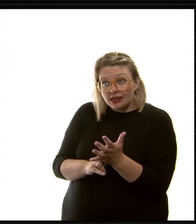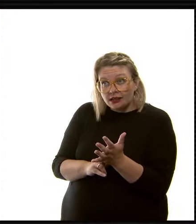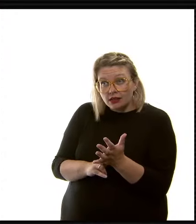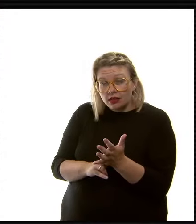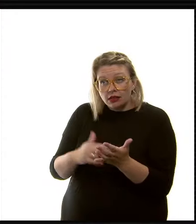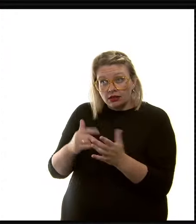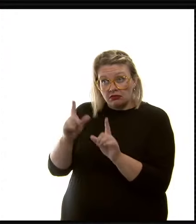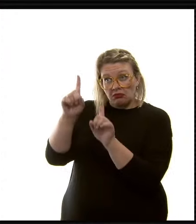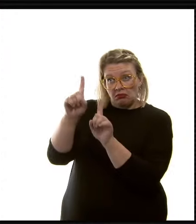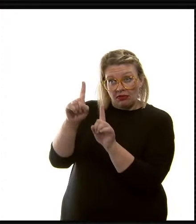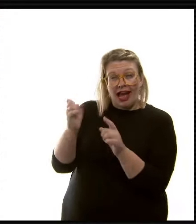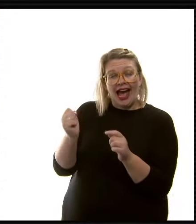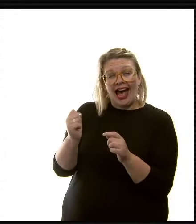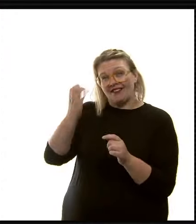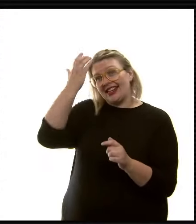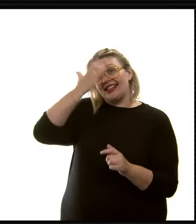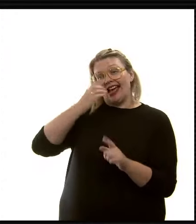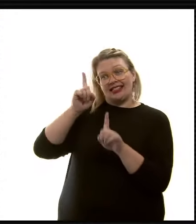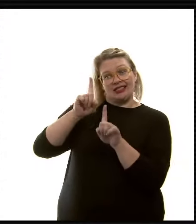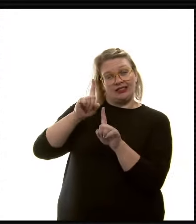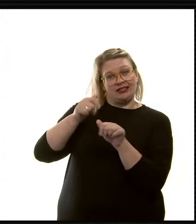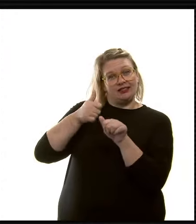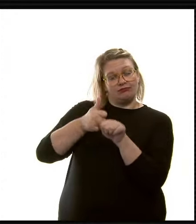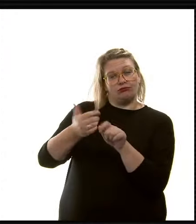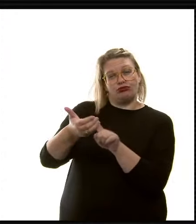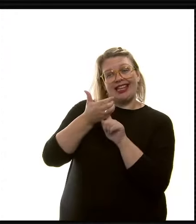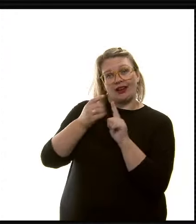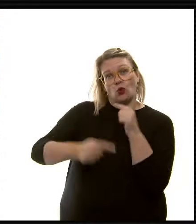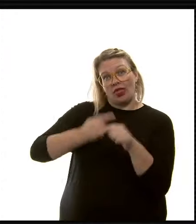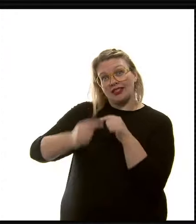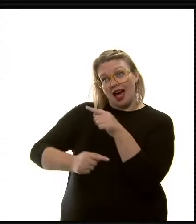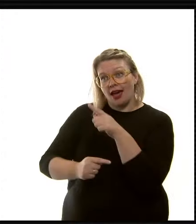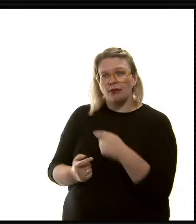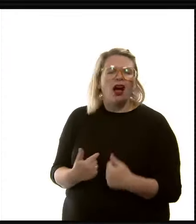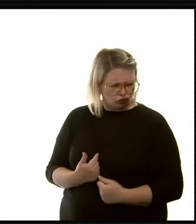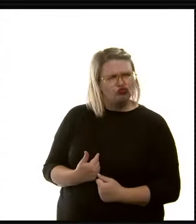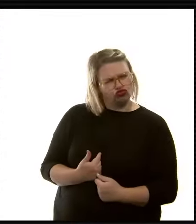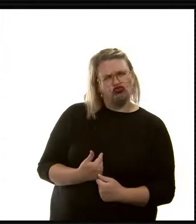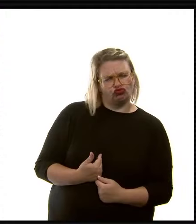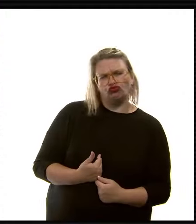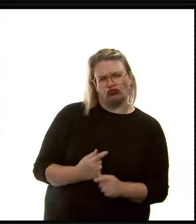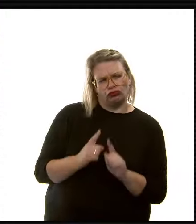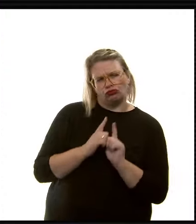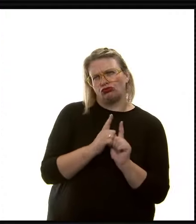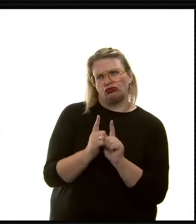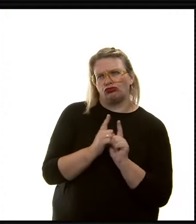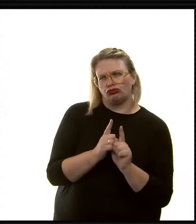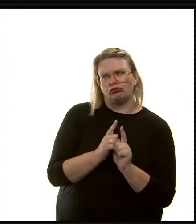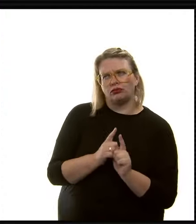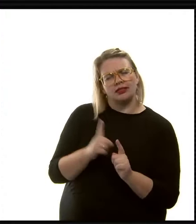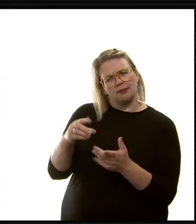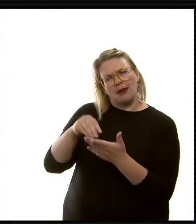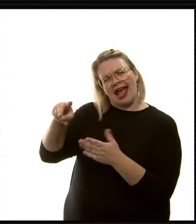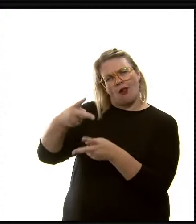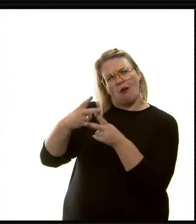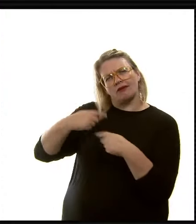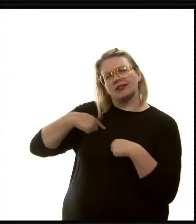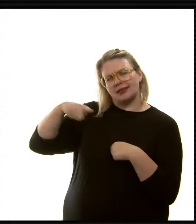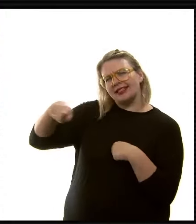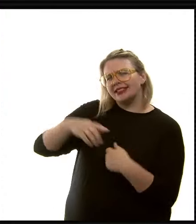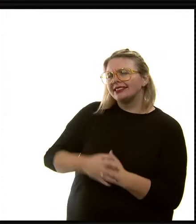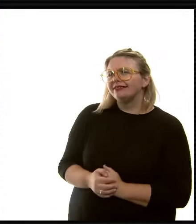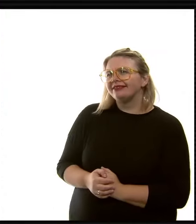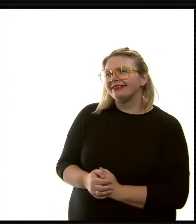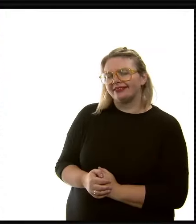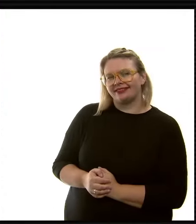protection? Yeah, it's a bit hot for him right now, but we go He's getting longer paid. places. Yeah. he's